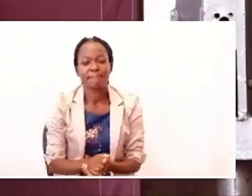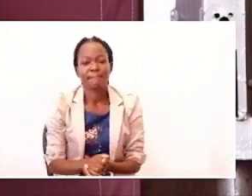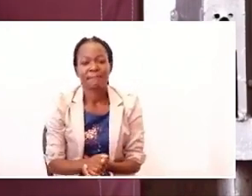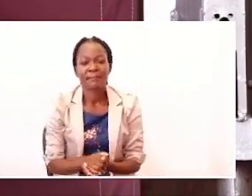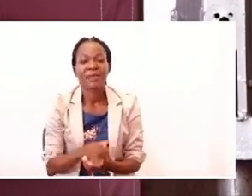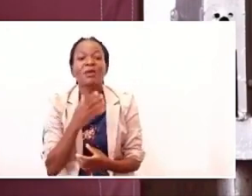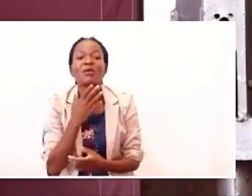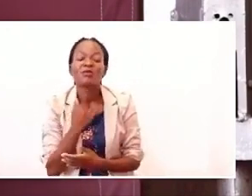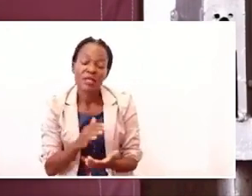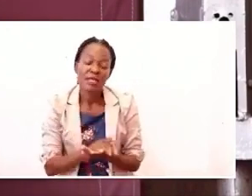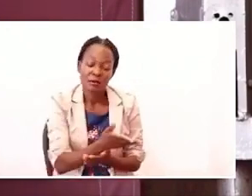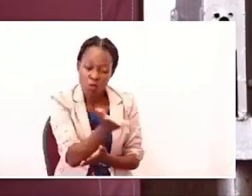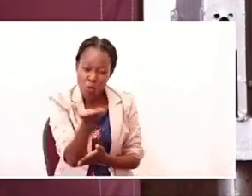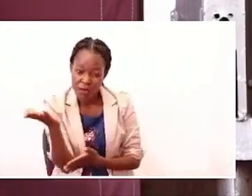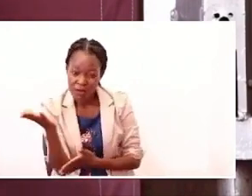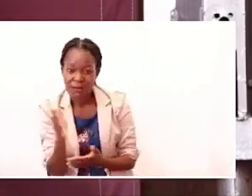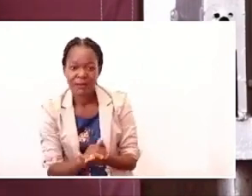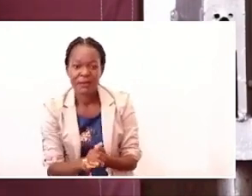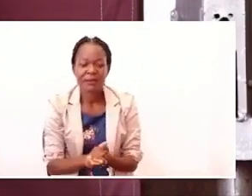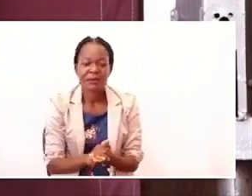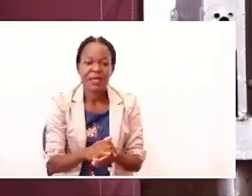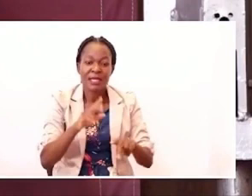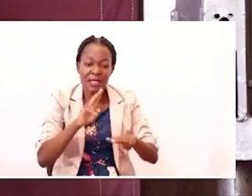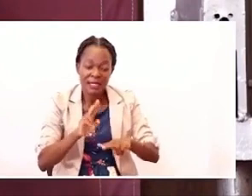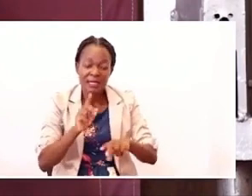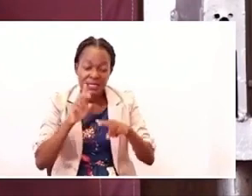We need a forceful